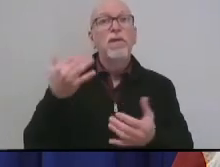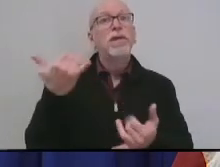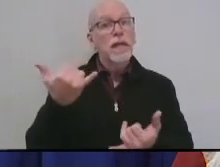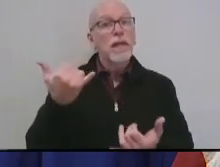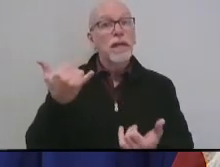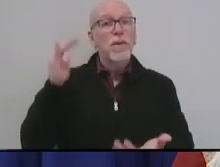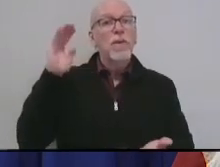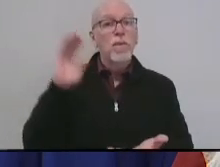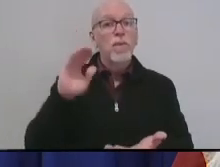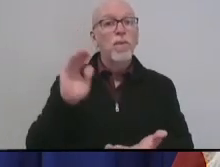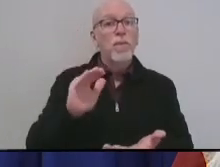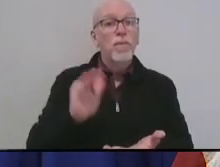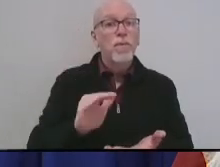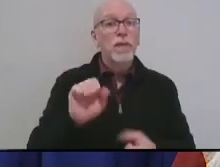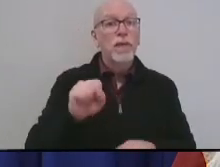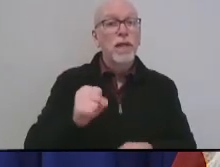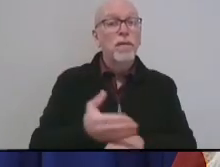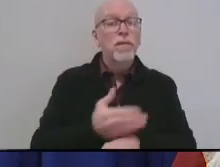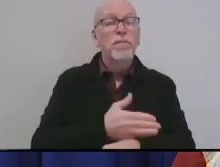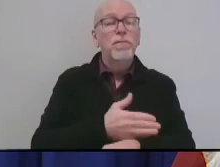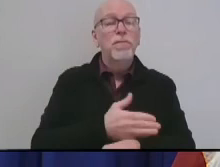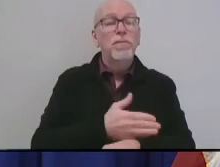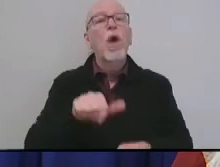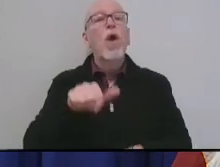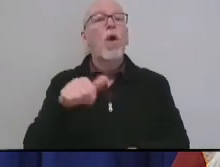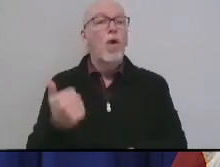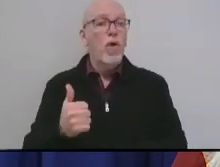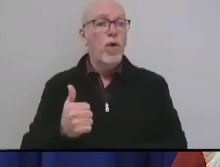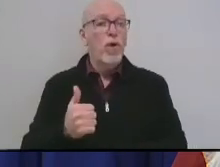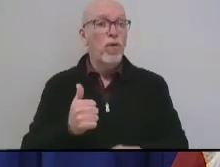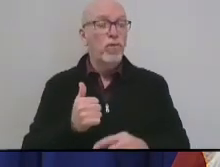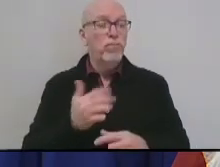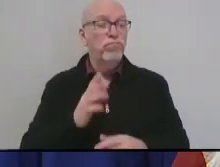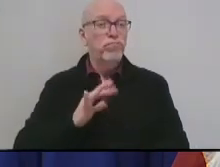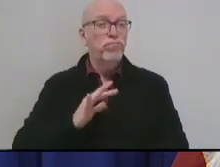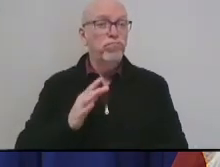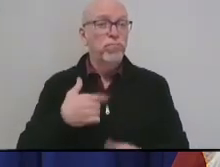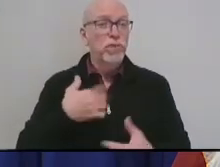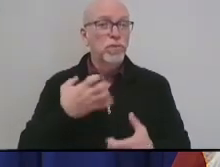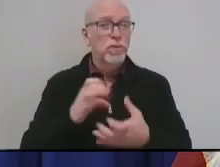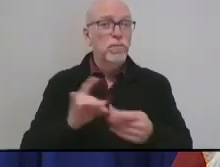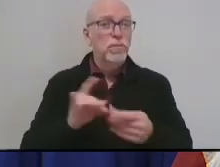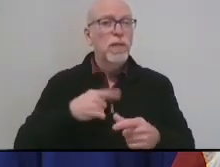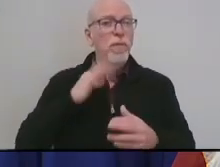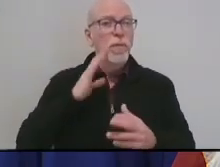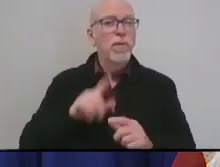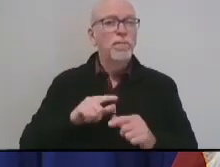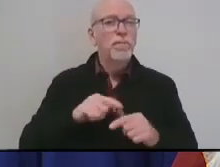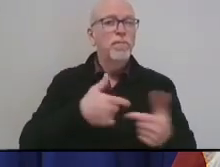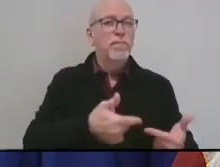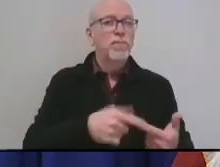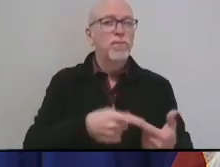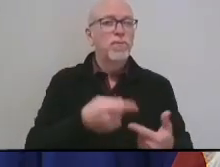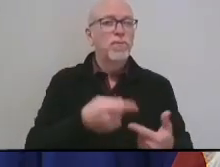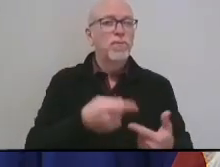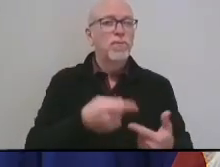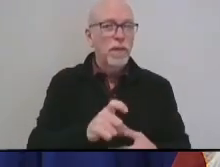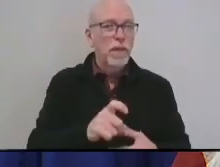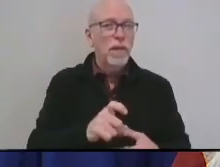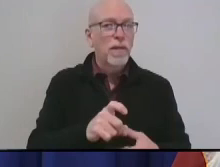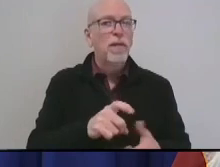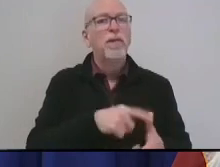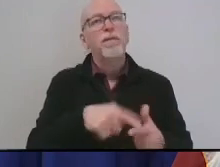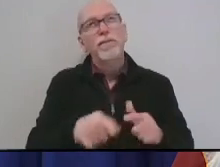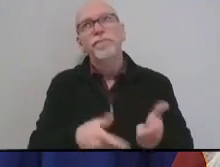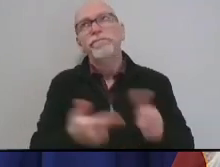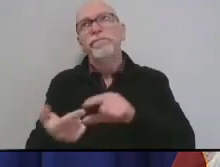down. Now, the other good thing that I wanted to note, and then I'll pitch it over to Dr. Box, and then she'll pitch it over to Dr. Weaver, and then we've got